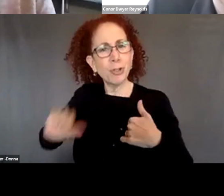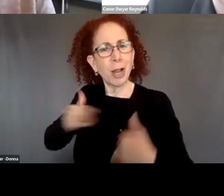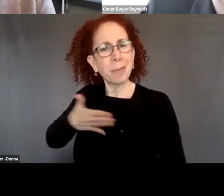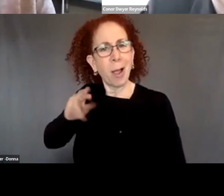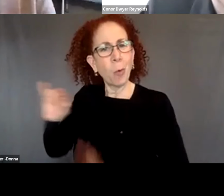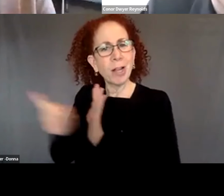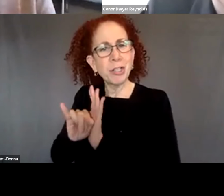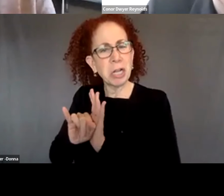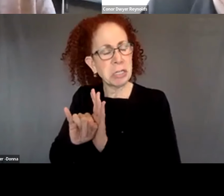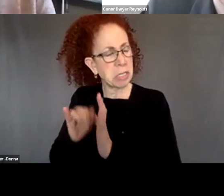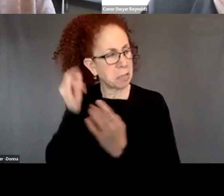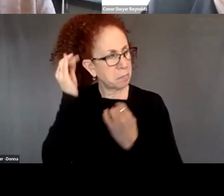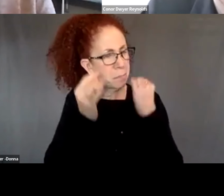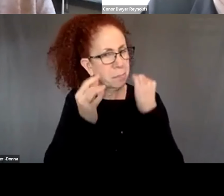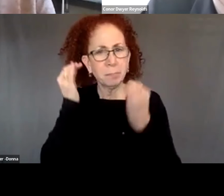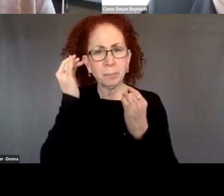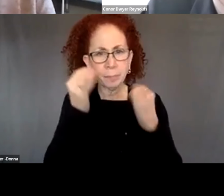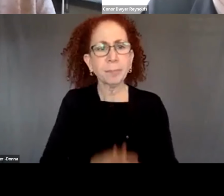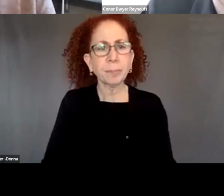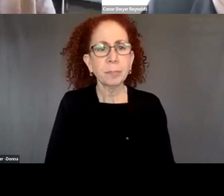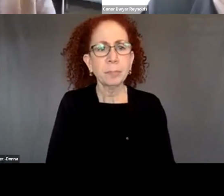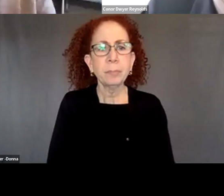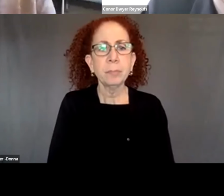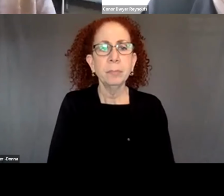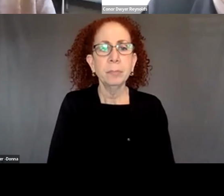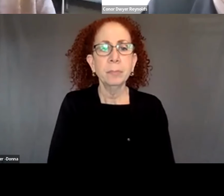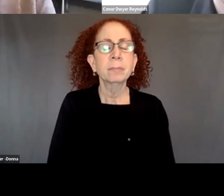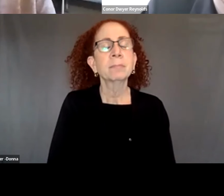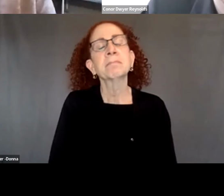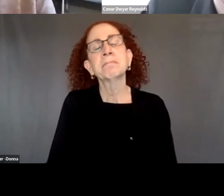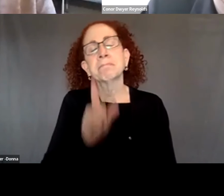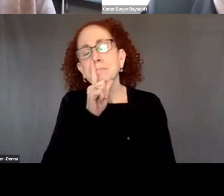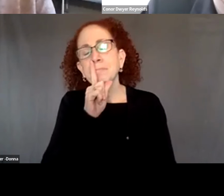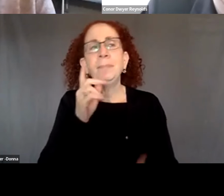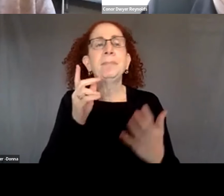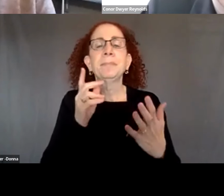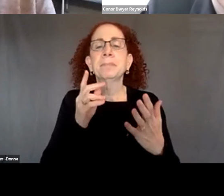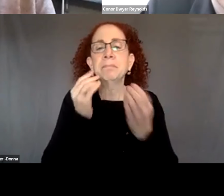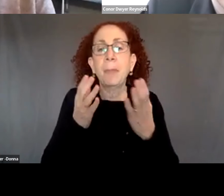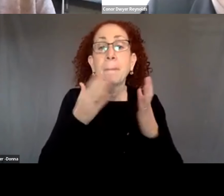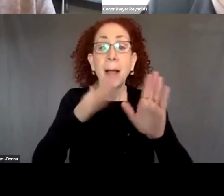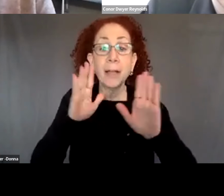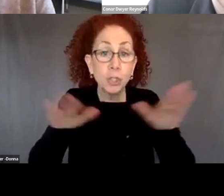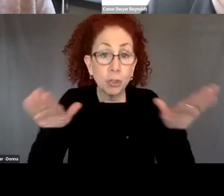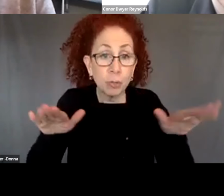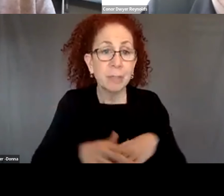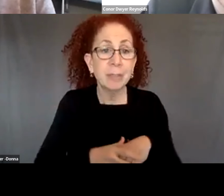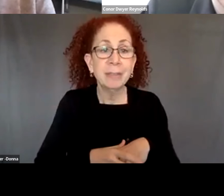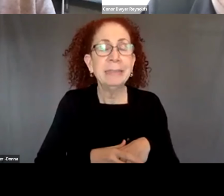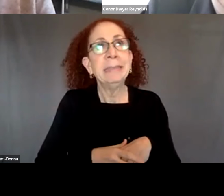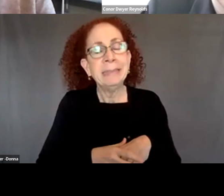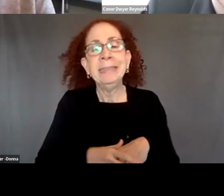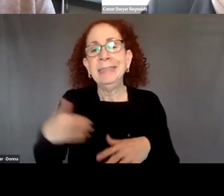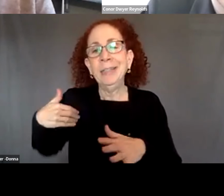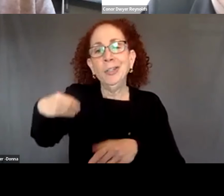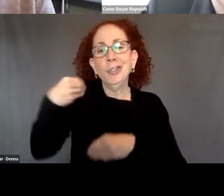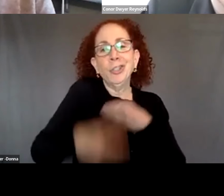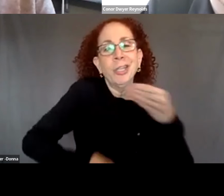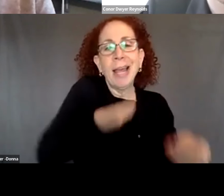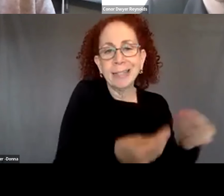identity for myself. So without being specific, I will just say that my children have not escaped the genetic blessings of